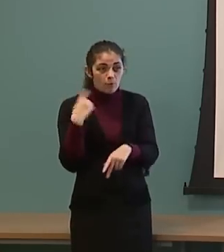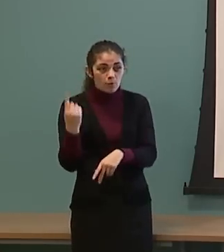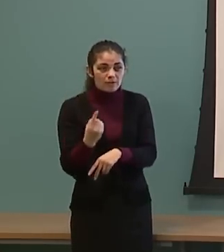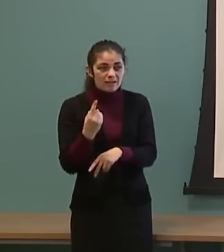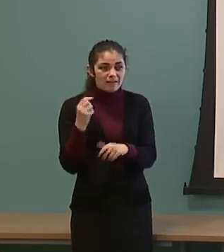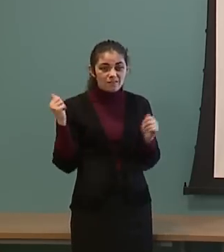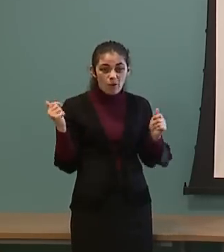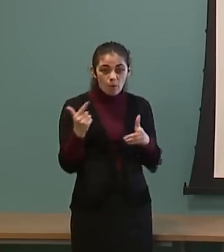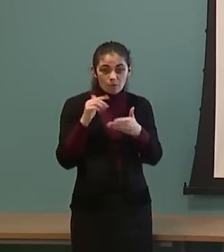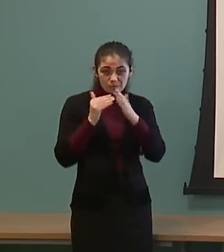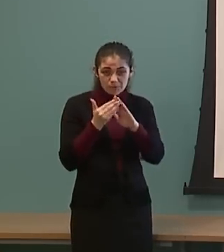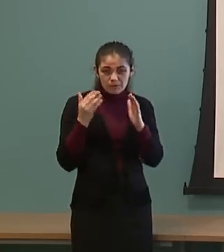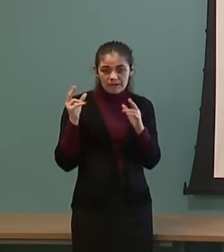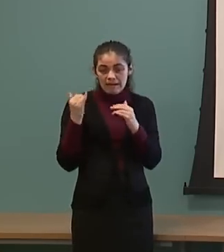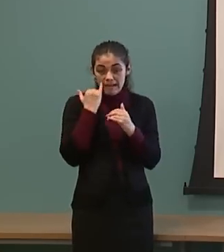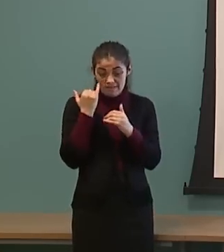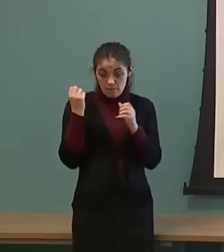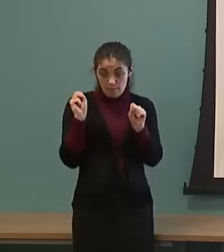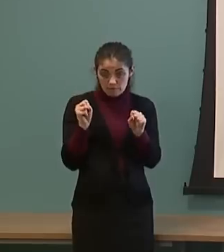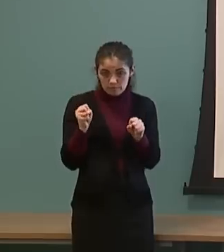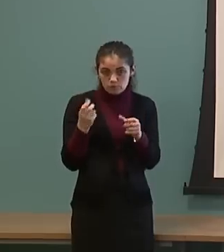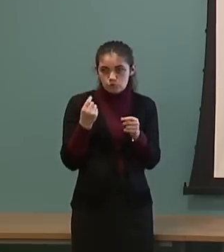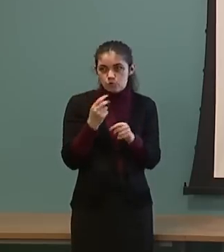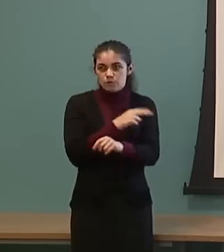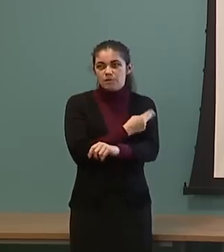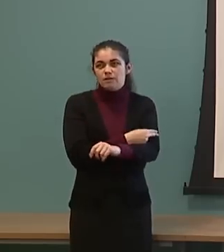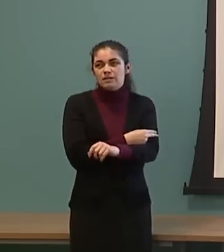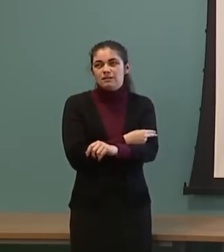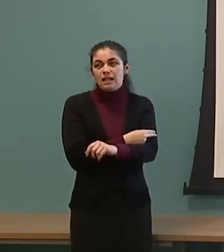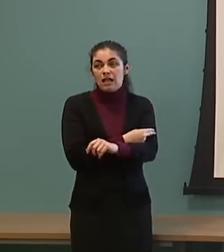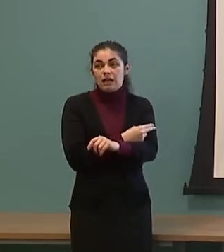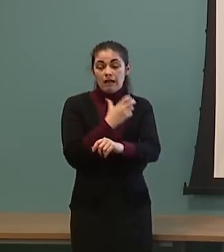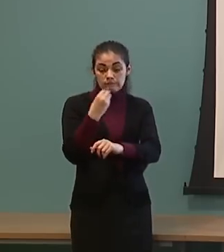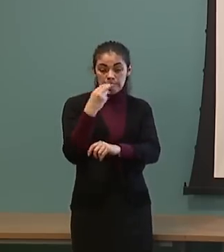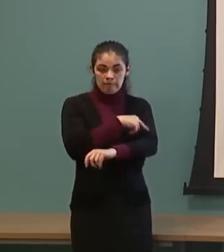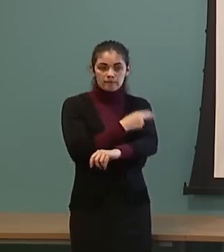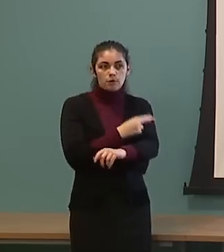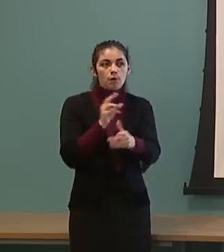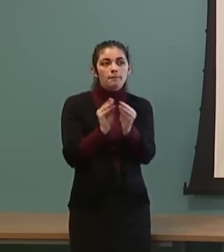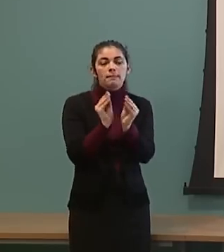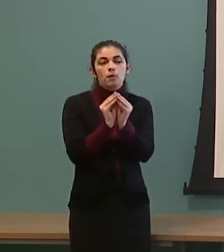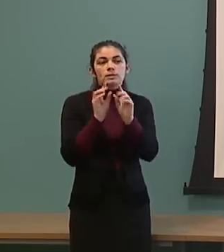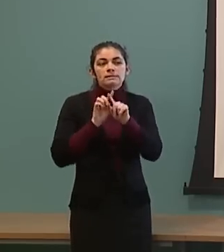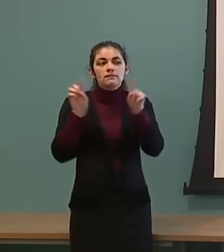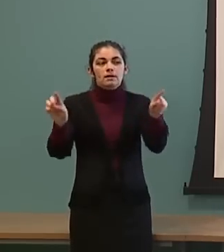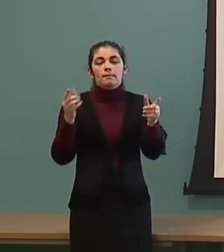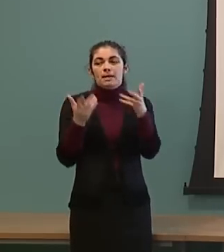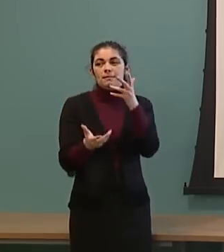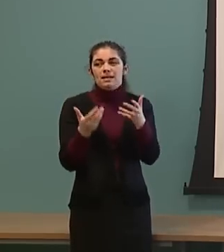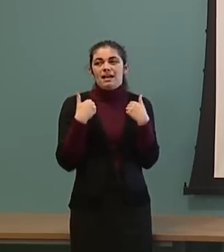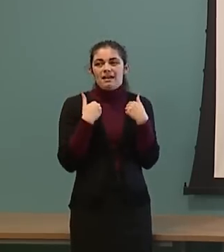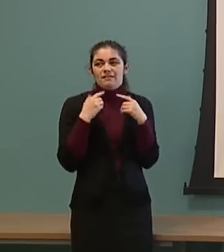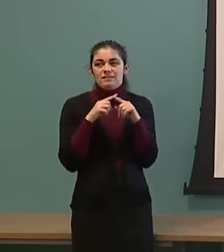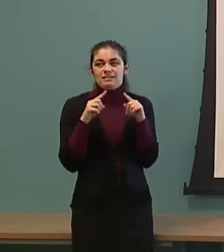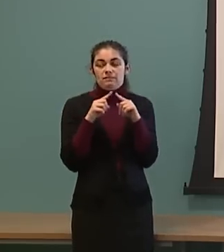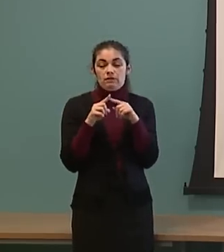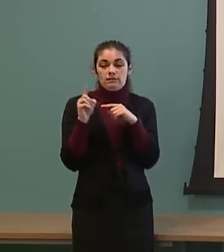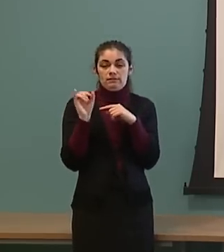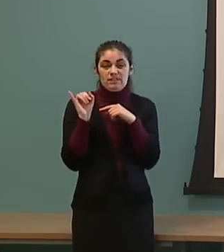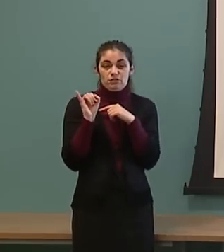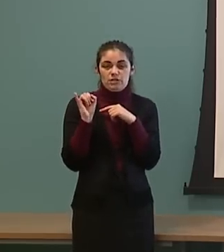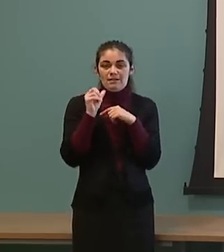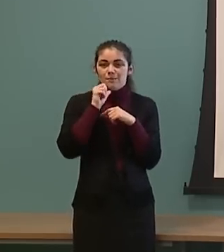community, which we don't have the ability to do right now, it would look different because those people may have some other circulating virus